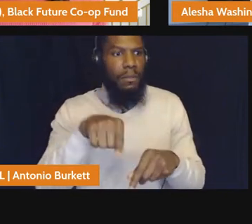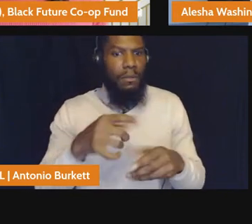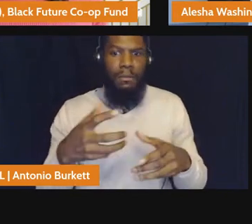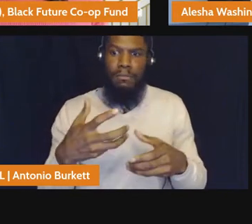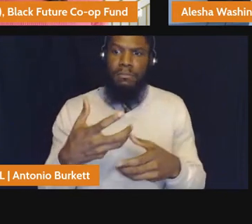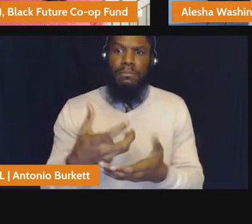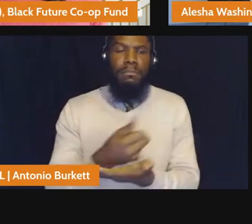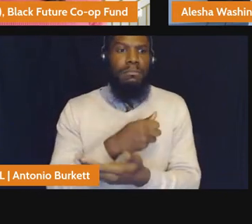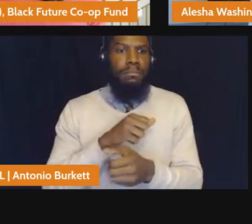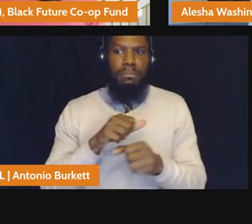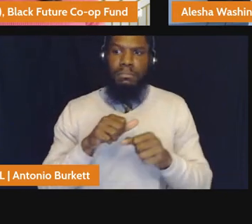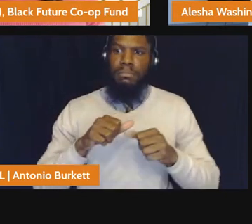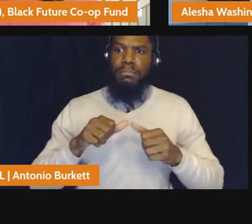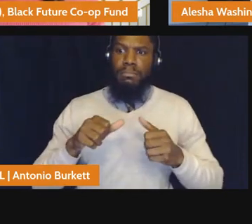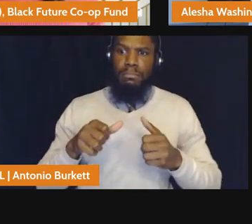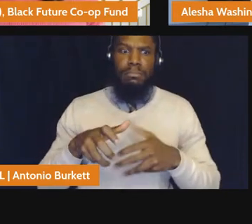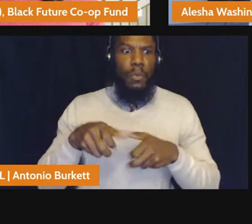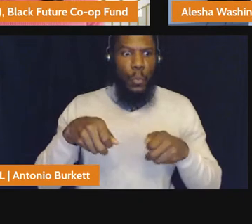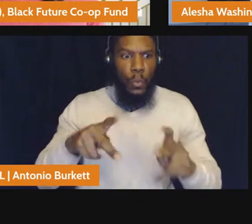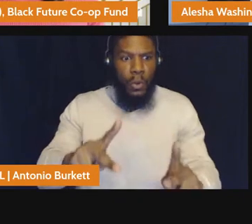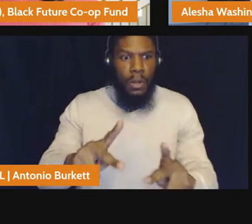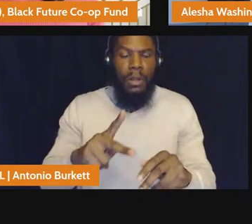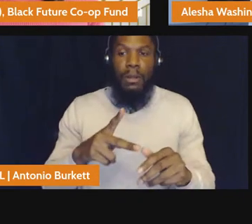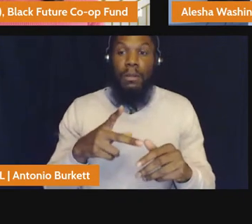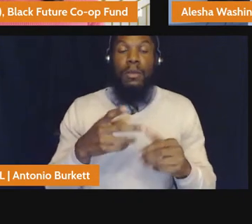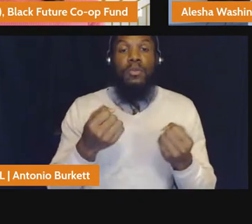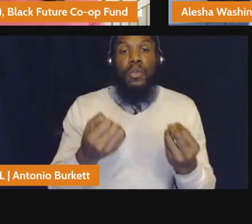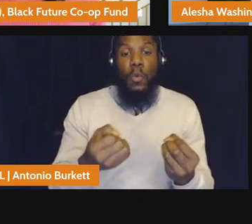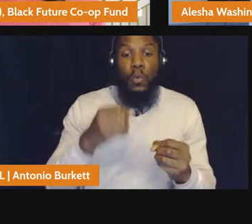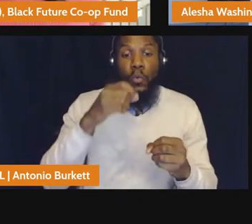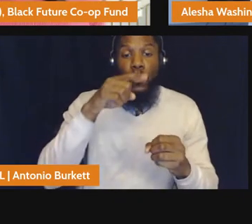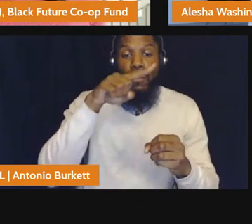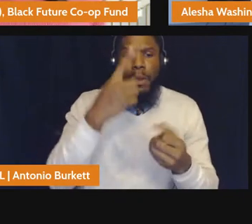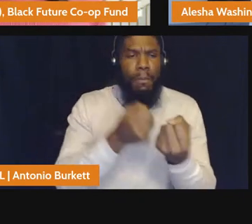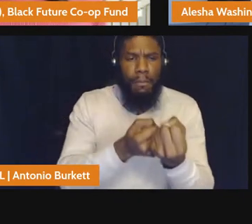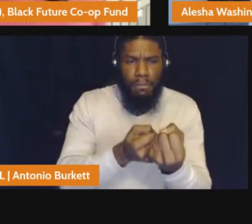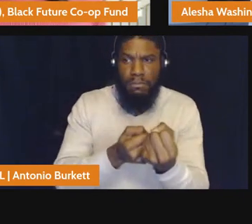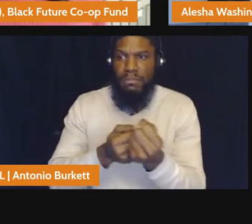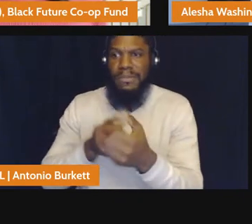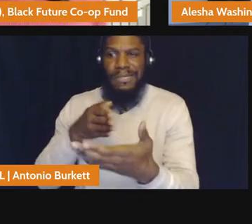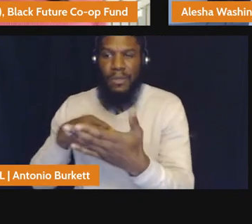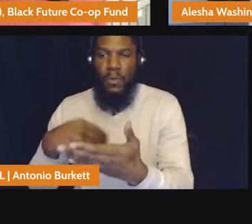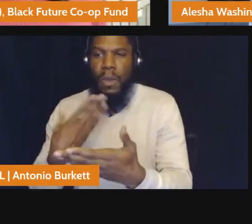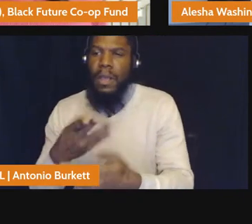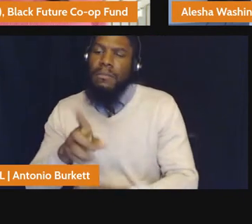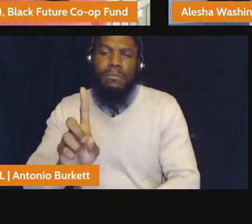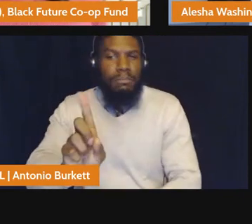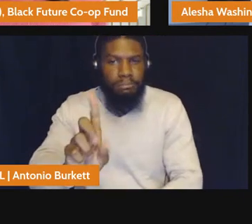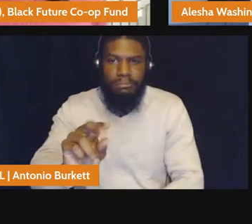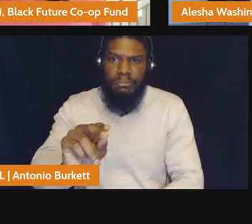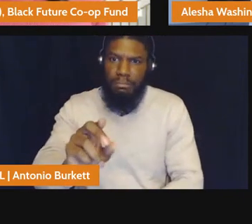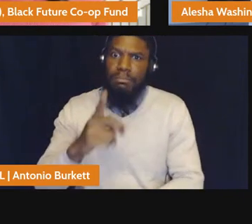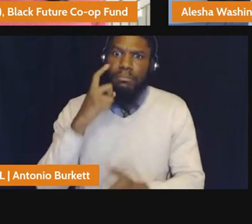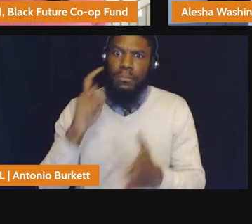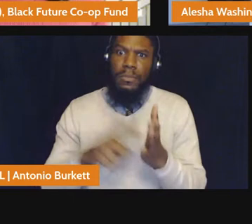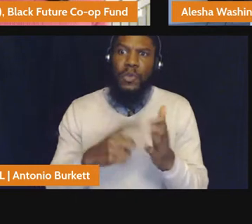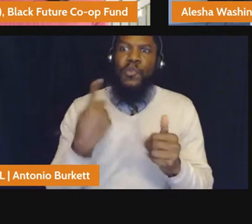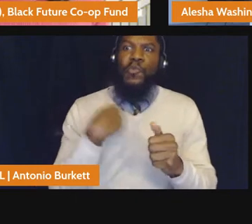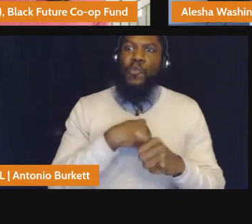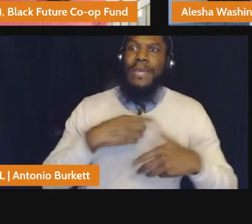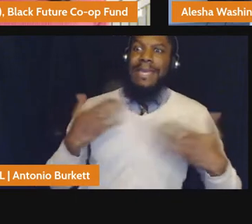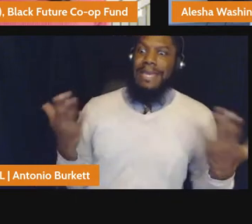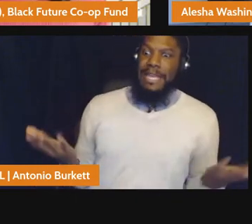we are here too, and we want folks to recognize that we are here in these spaces as well. And